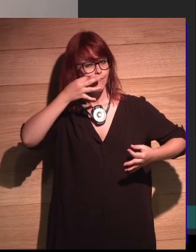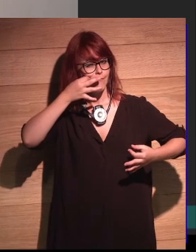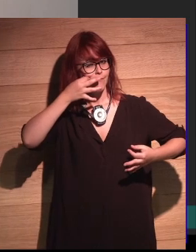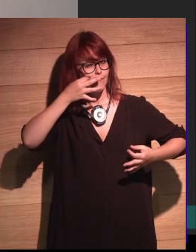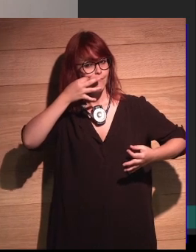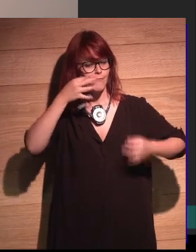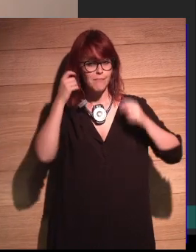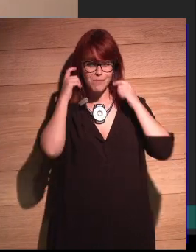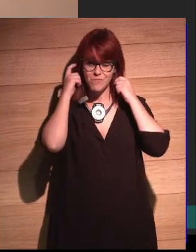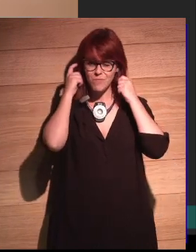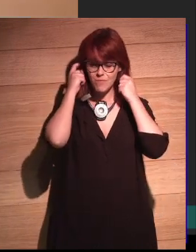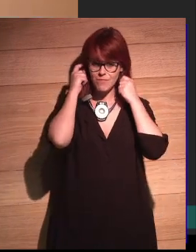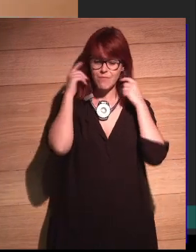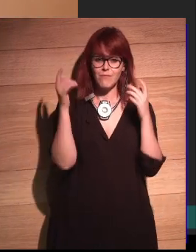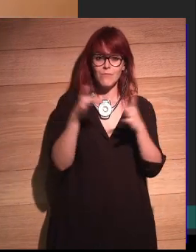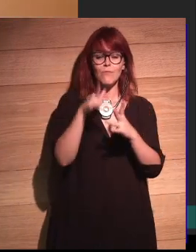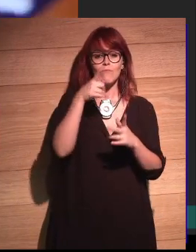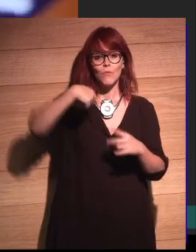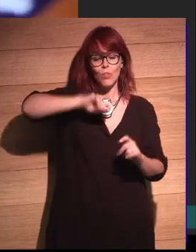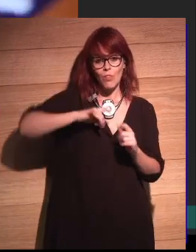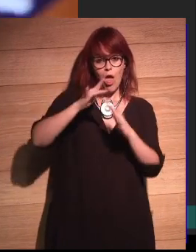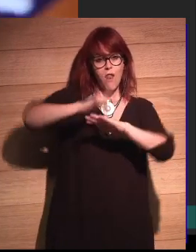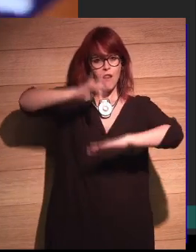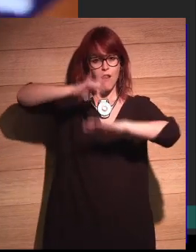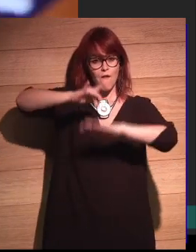Outside of our reflection.